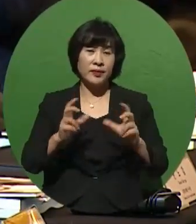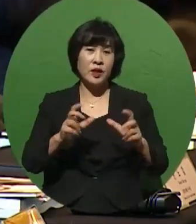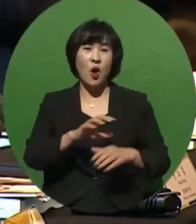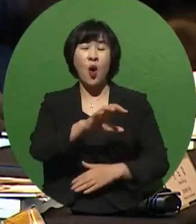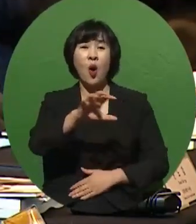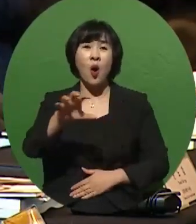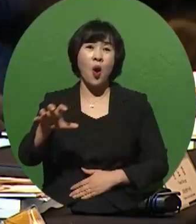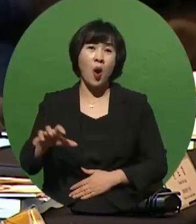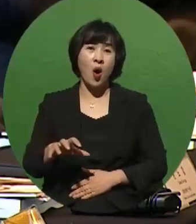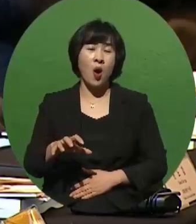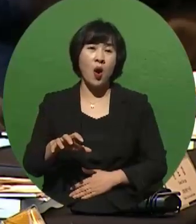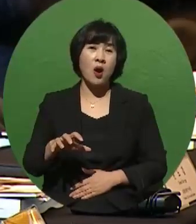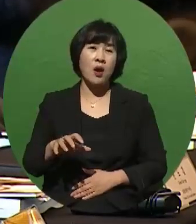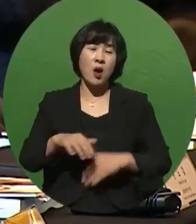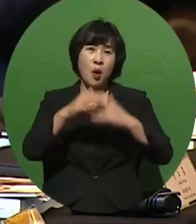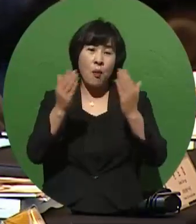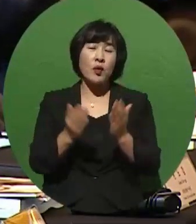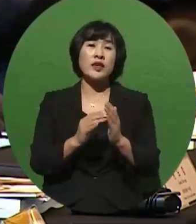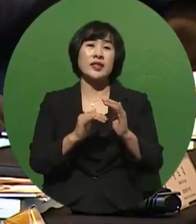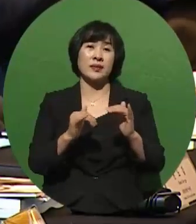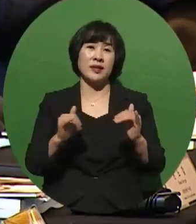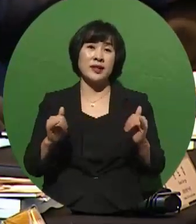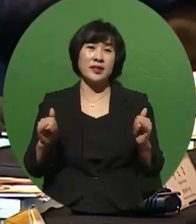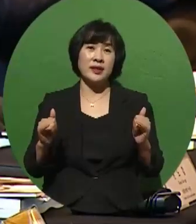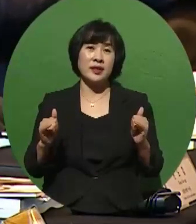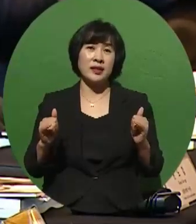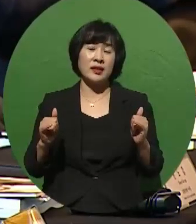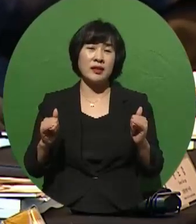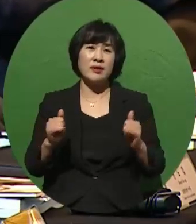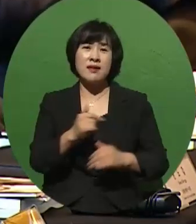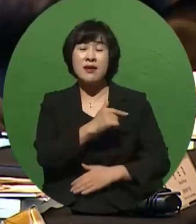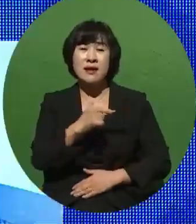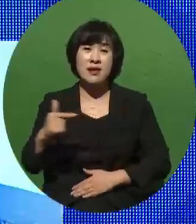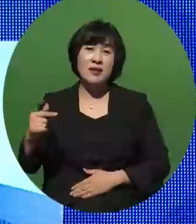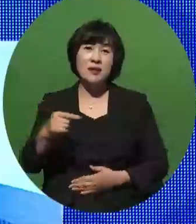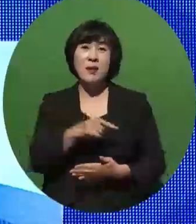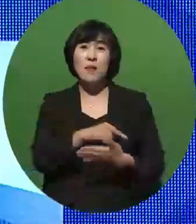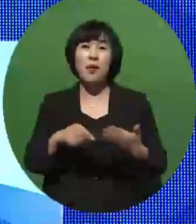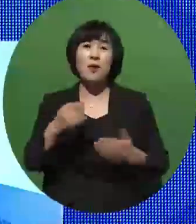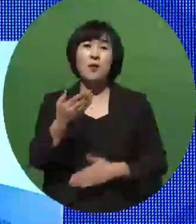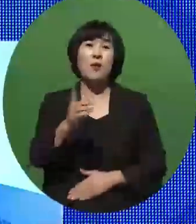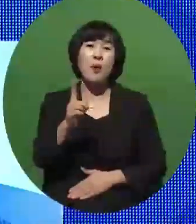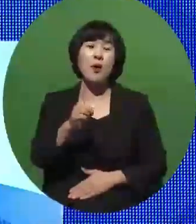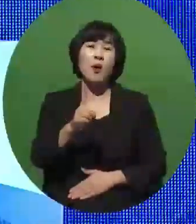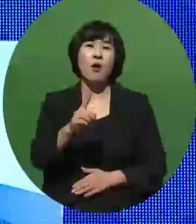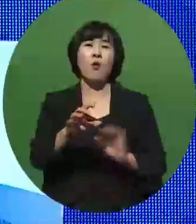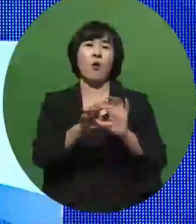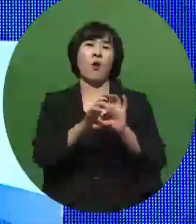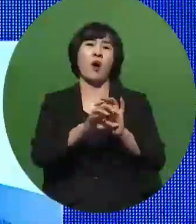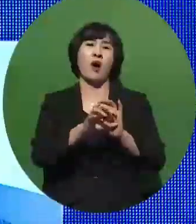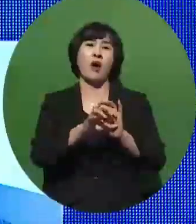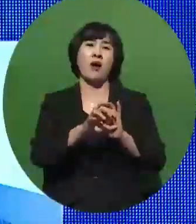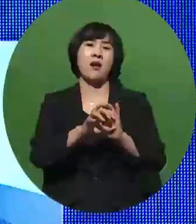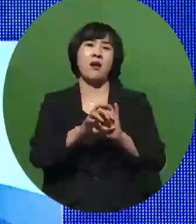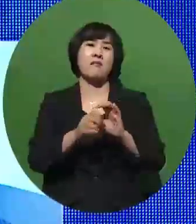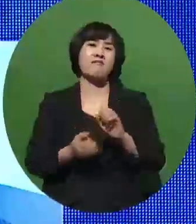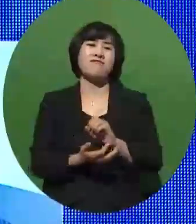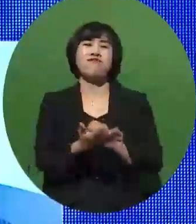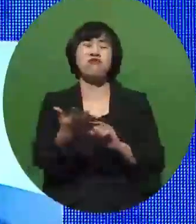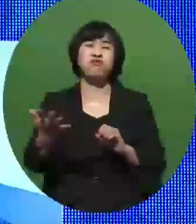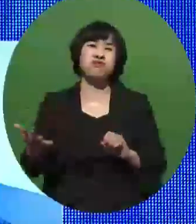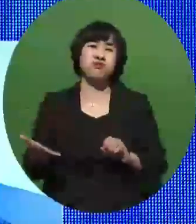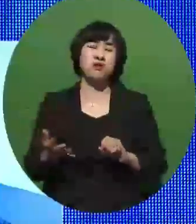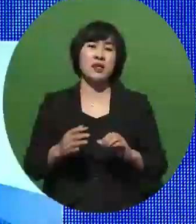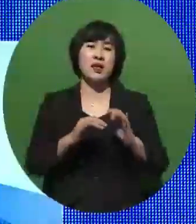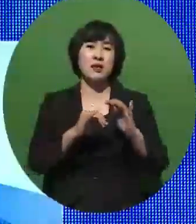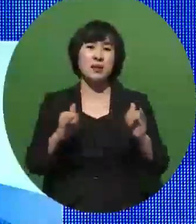and division. Over the past 3 years, the global COVID pandemic, which has demanded significant sacrifices